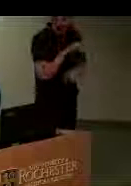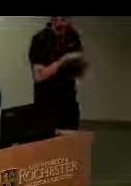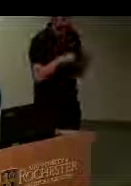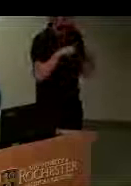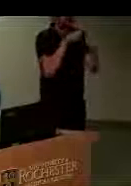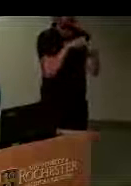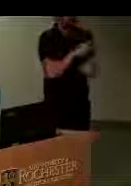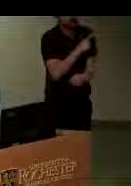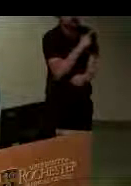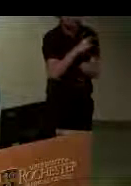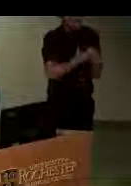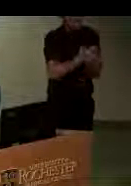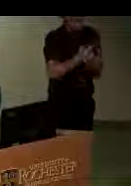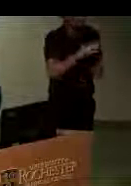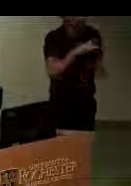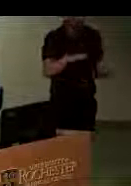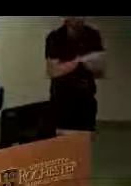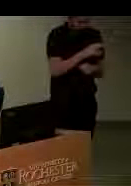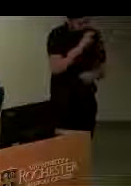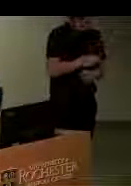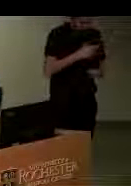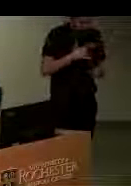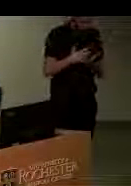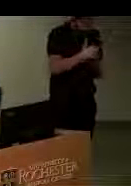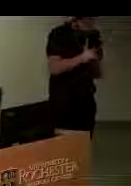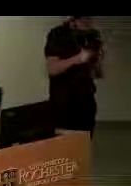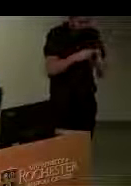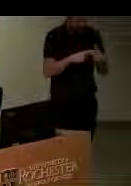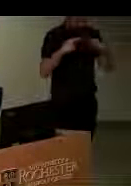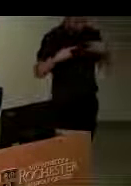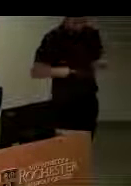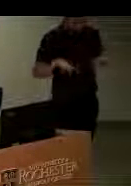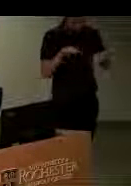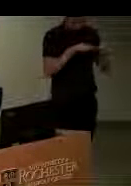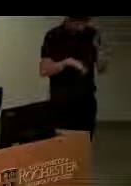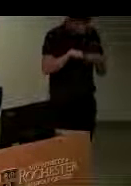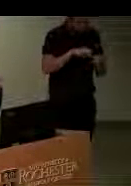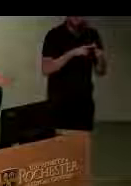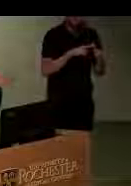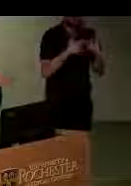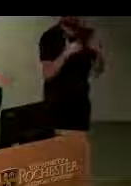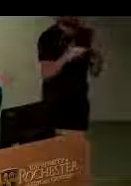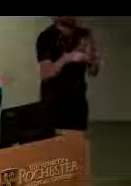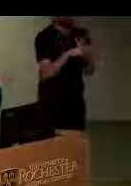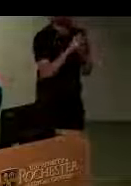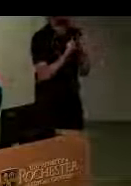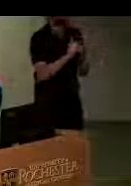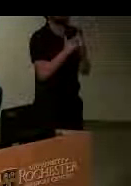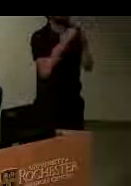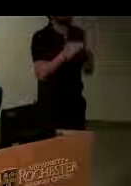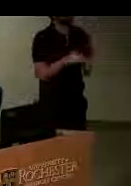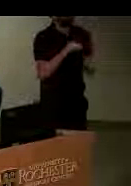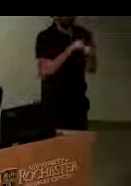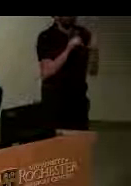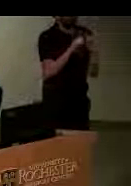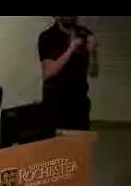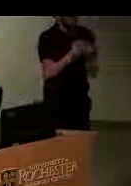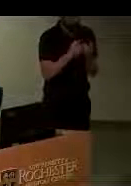and had to take a complete history and do a physical and then review that with somebody in the department who was